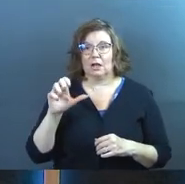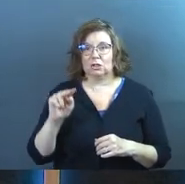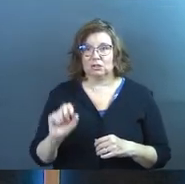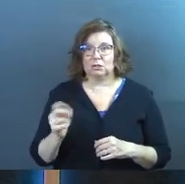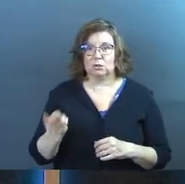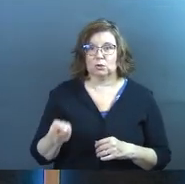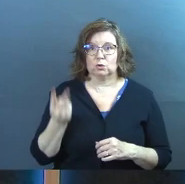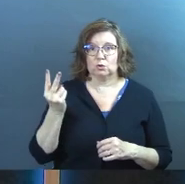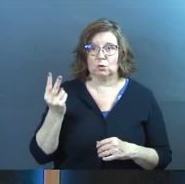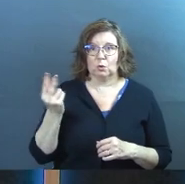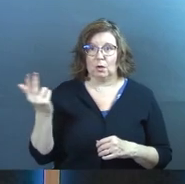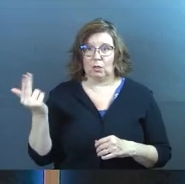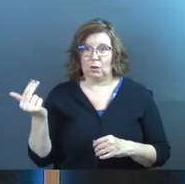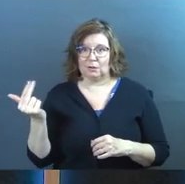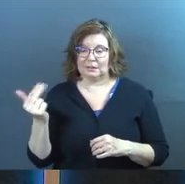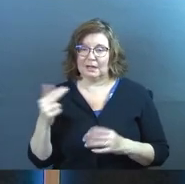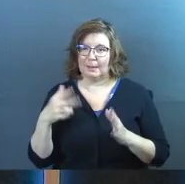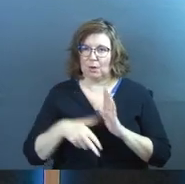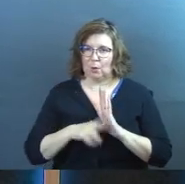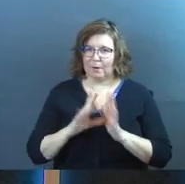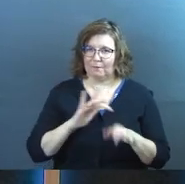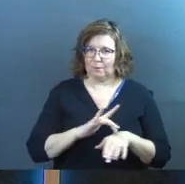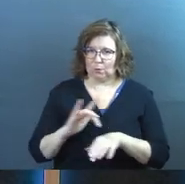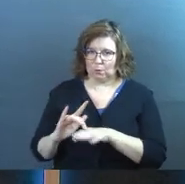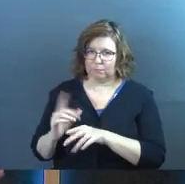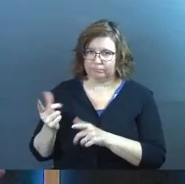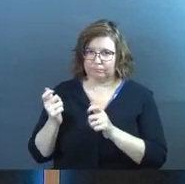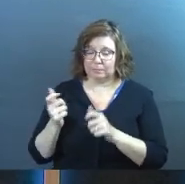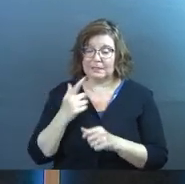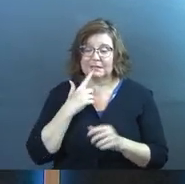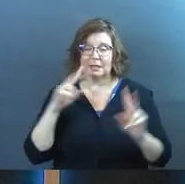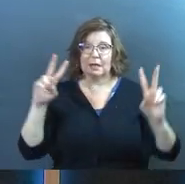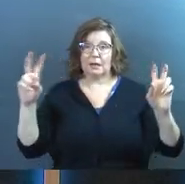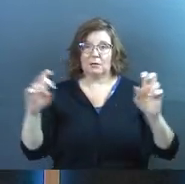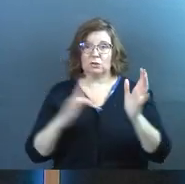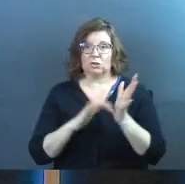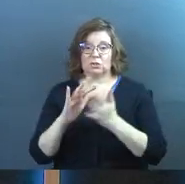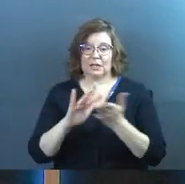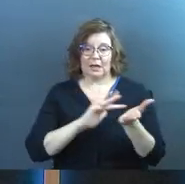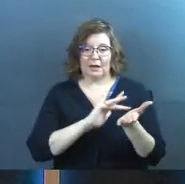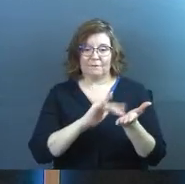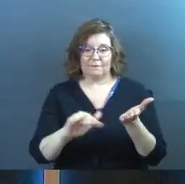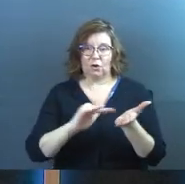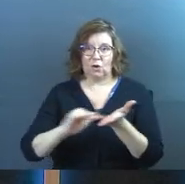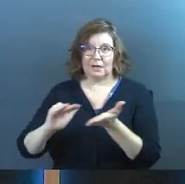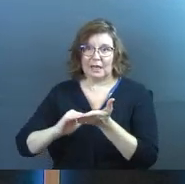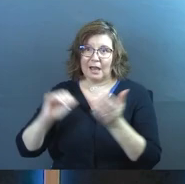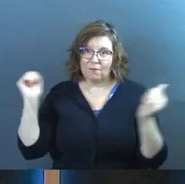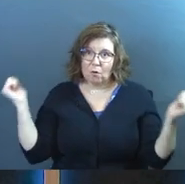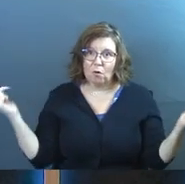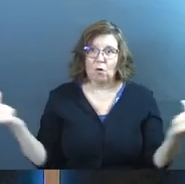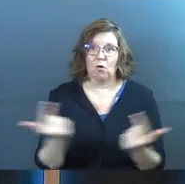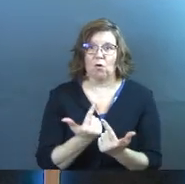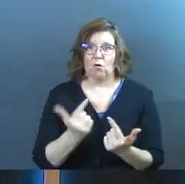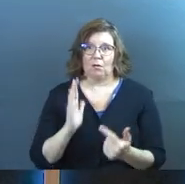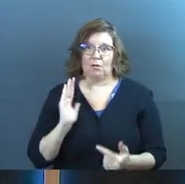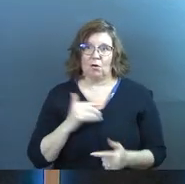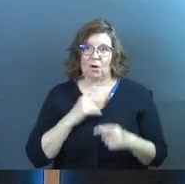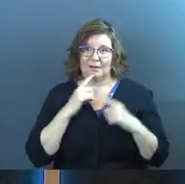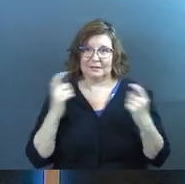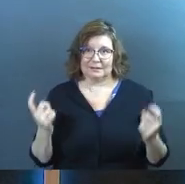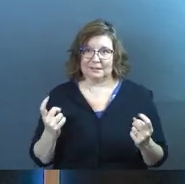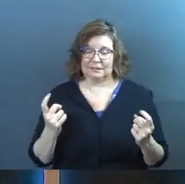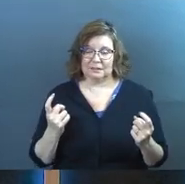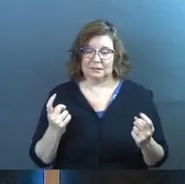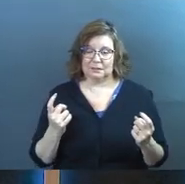it just to tee up the rest of this message. It says this, Jesus forgave all our sins,